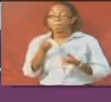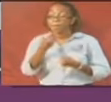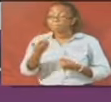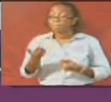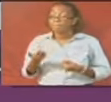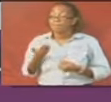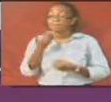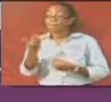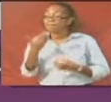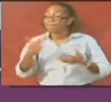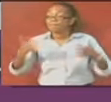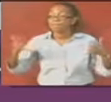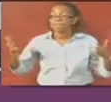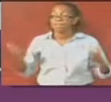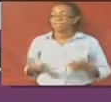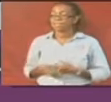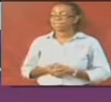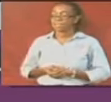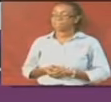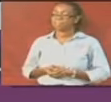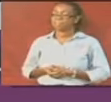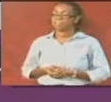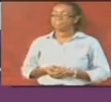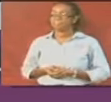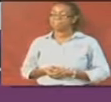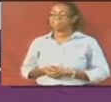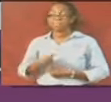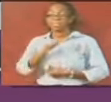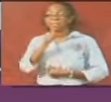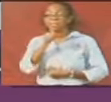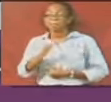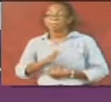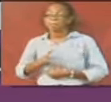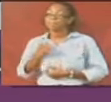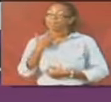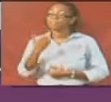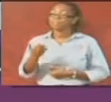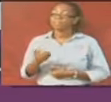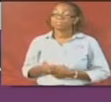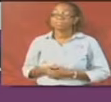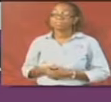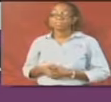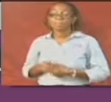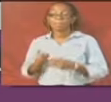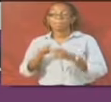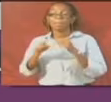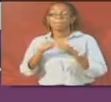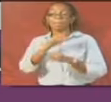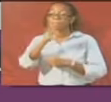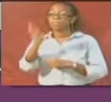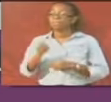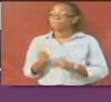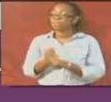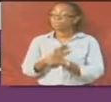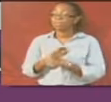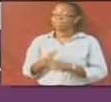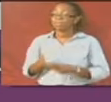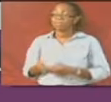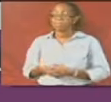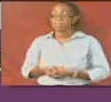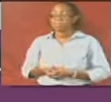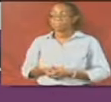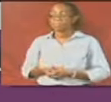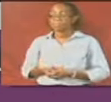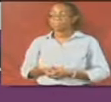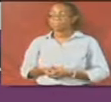variant issue. Urvashi just asked about testing for the variant. But from a layman's perspective, because that variant